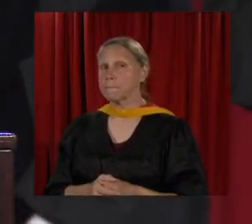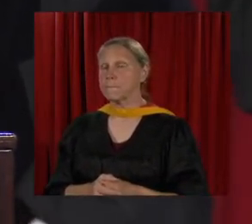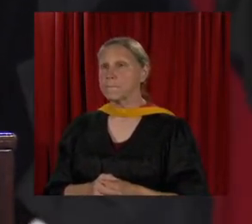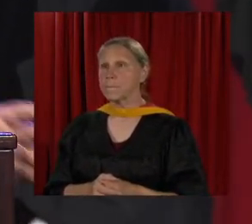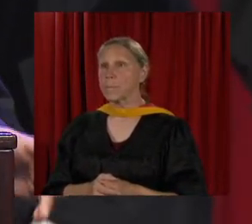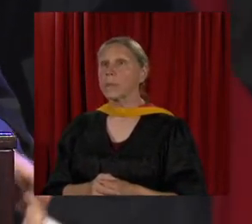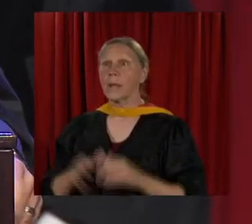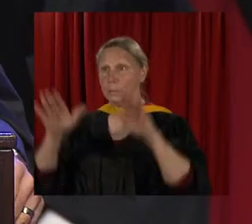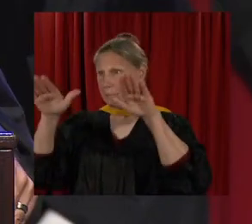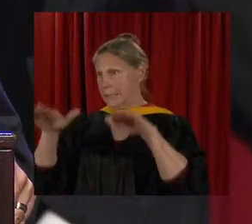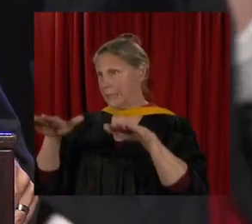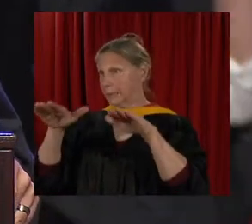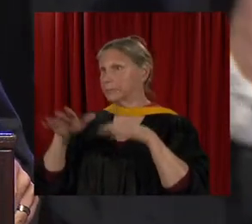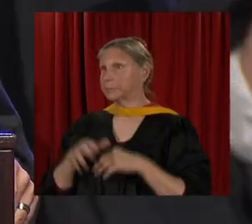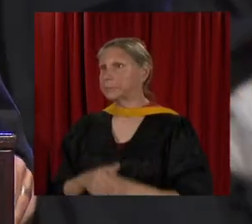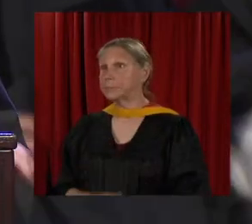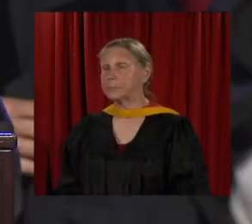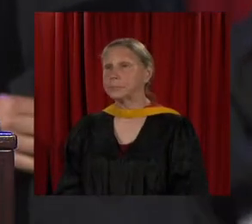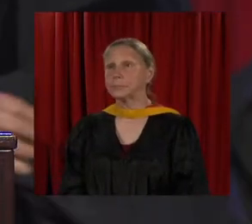Please be seated.